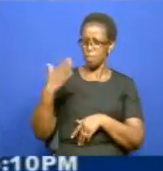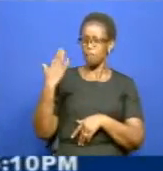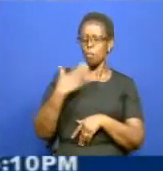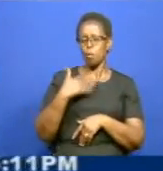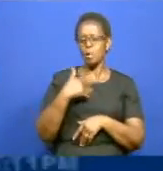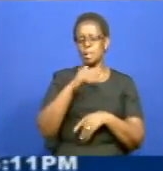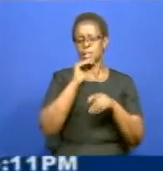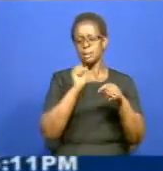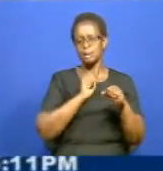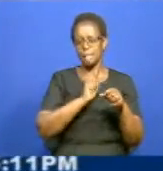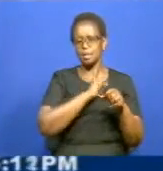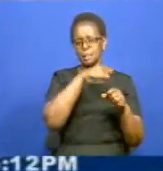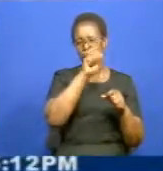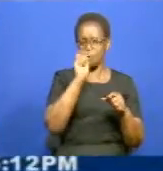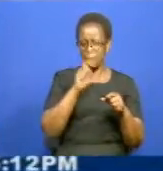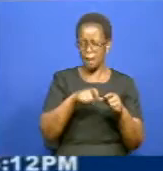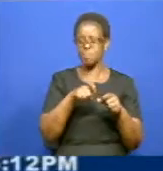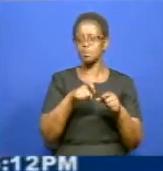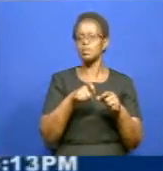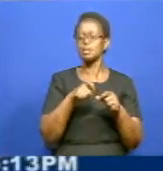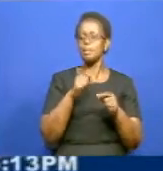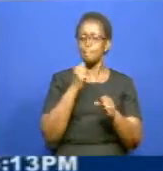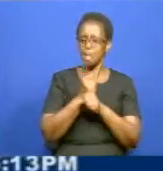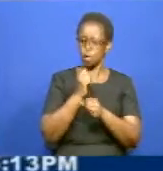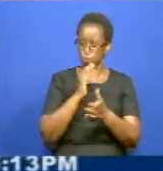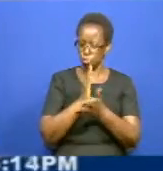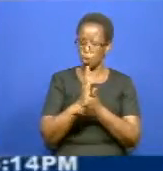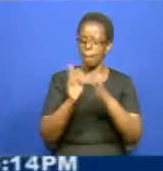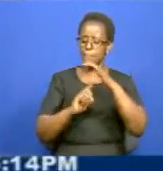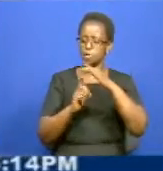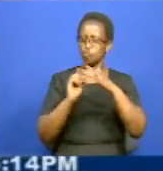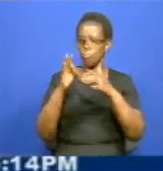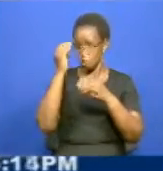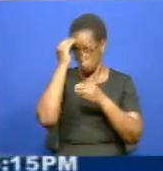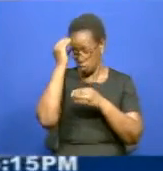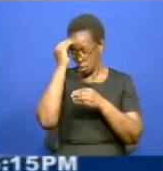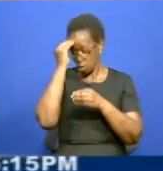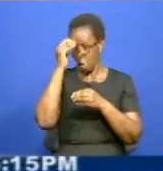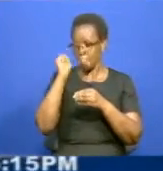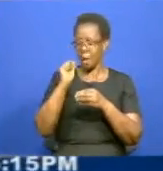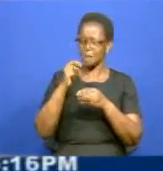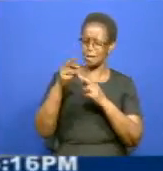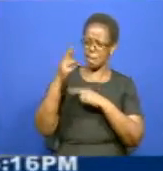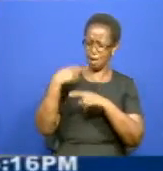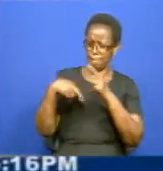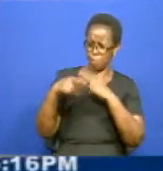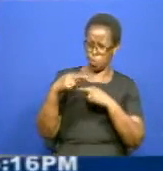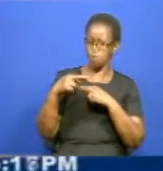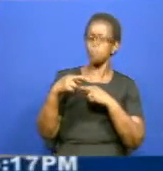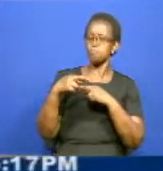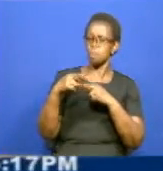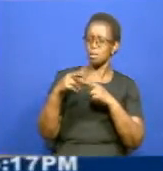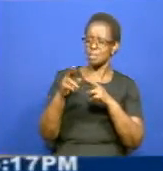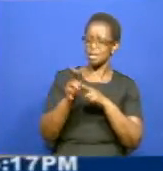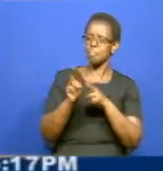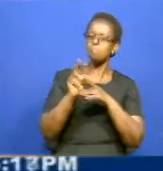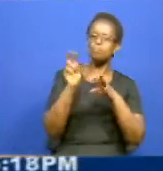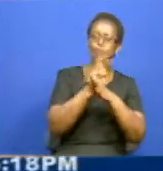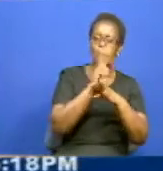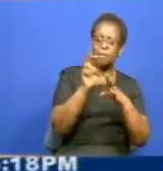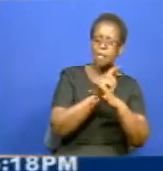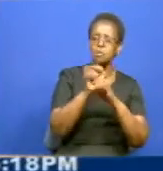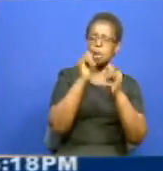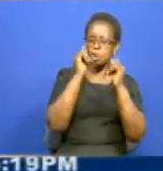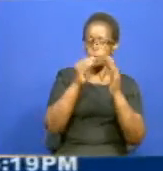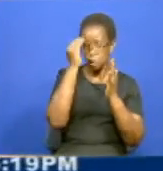ensure that the Ministry of Education oversees and review to improve the design and quality of the new education curriculum. The